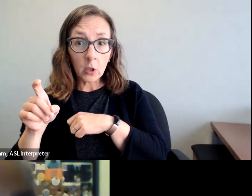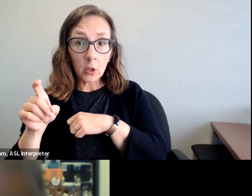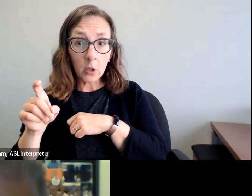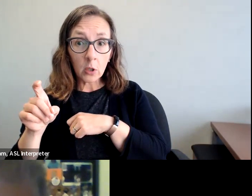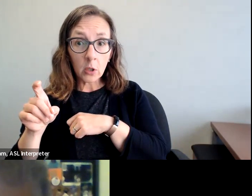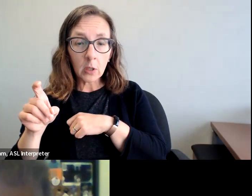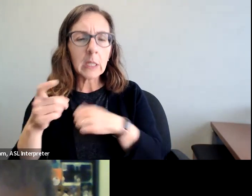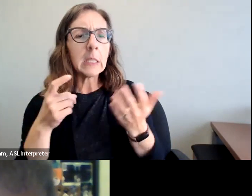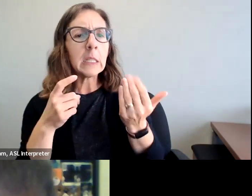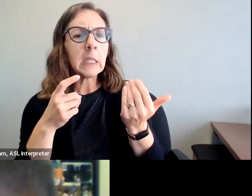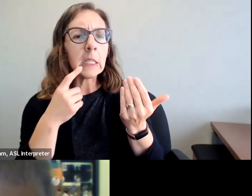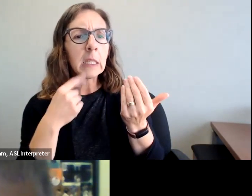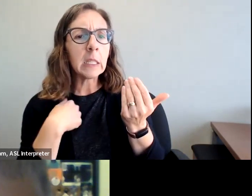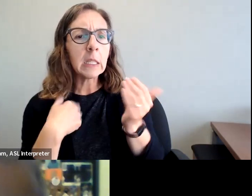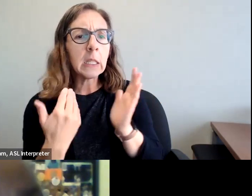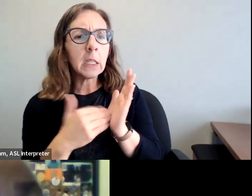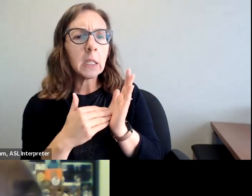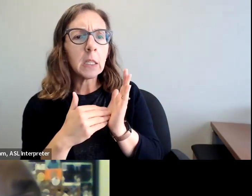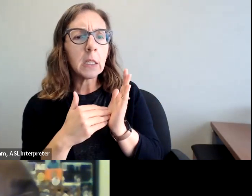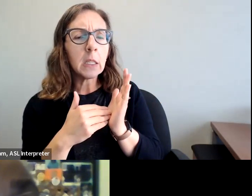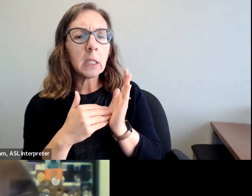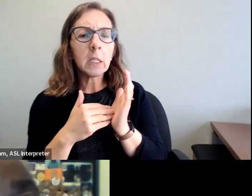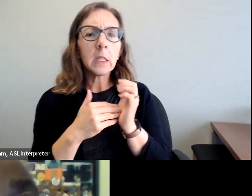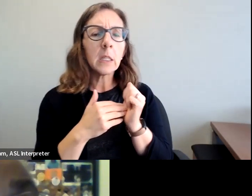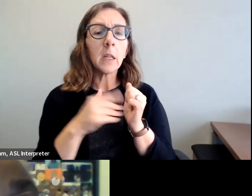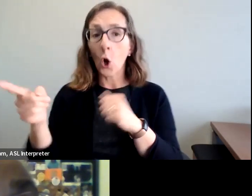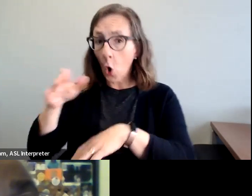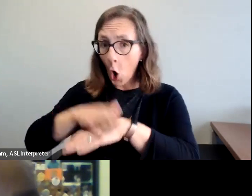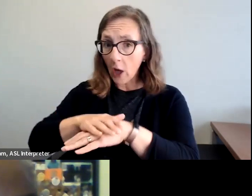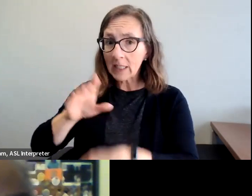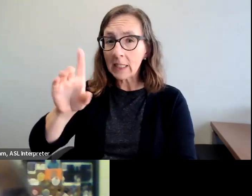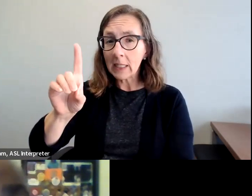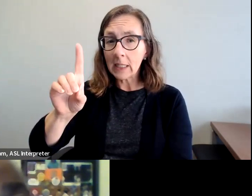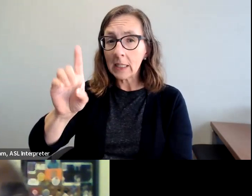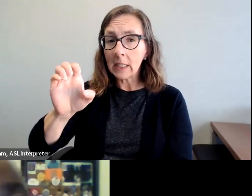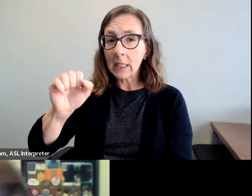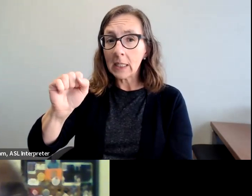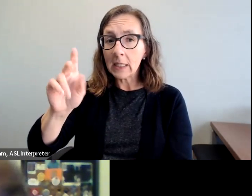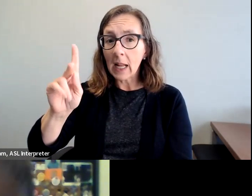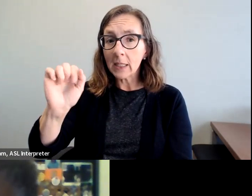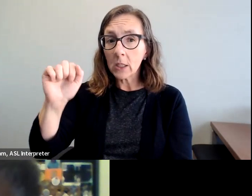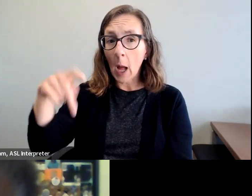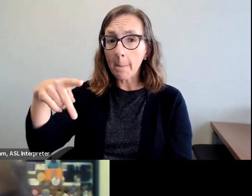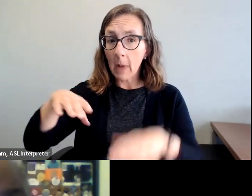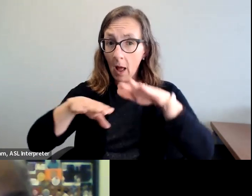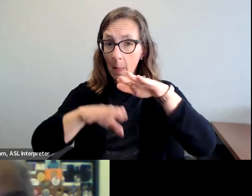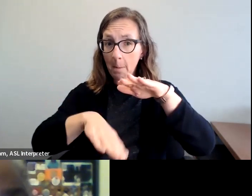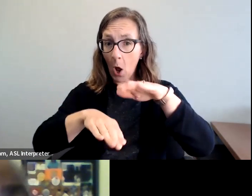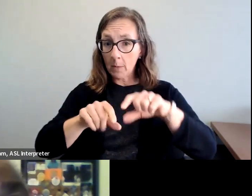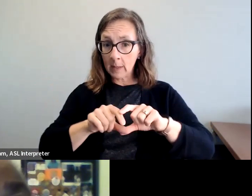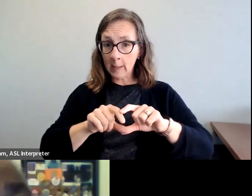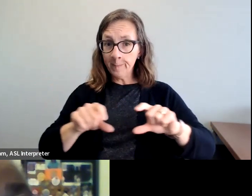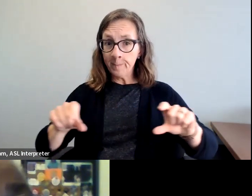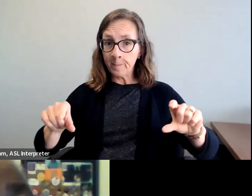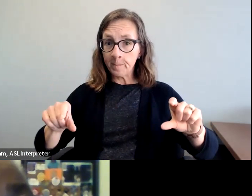Say it one more time. Say it one more time. On the desktop, at the bottom of your screen, Okay.